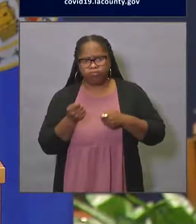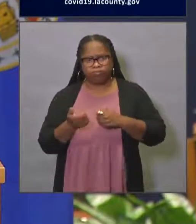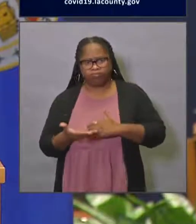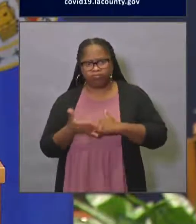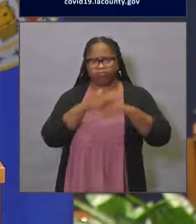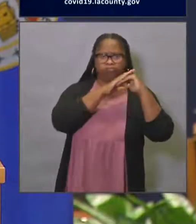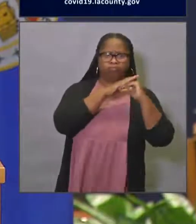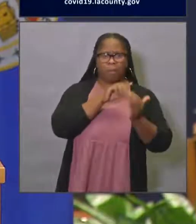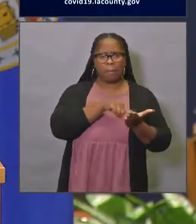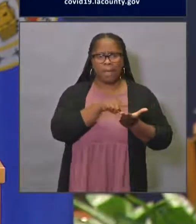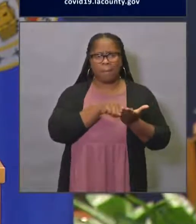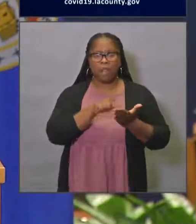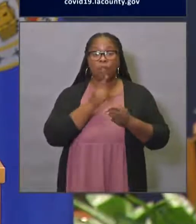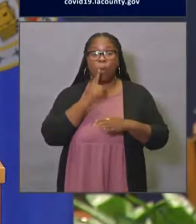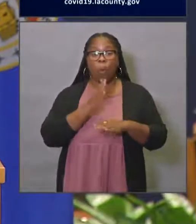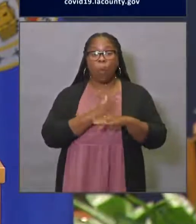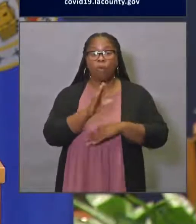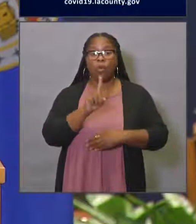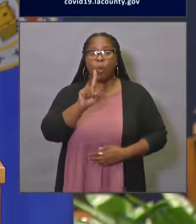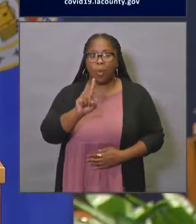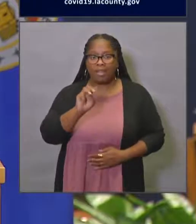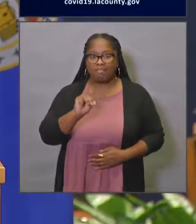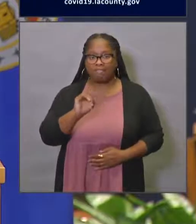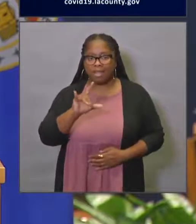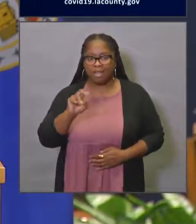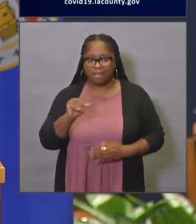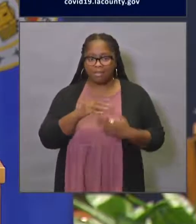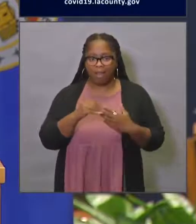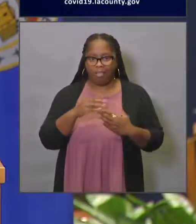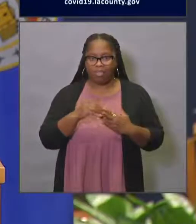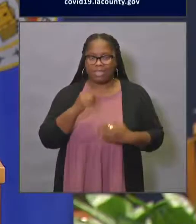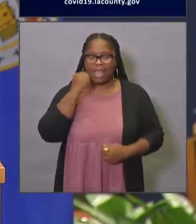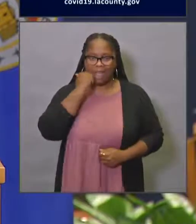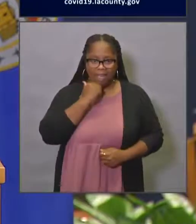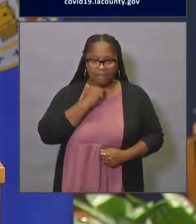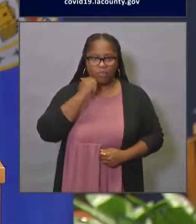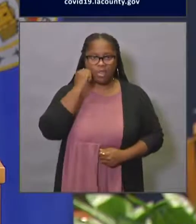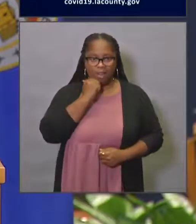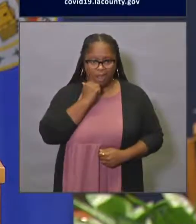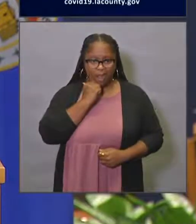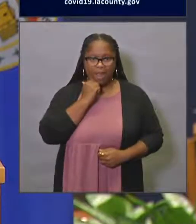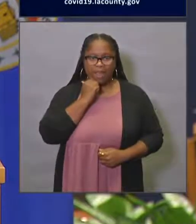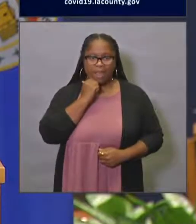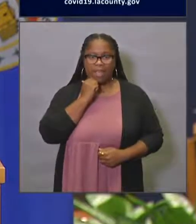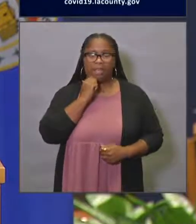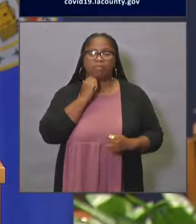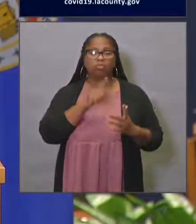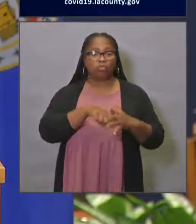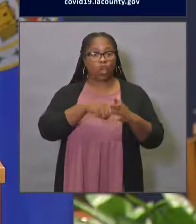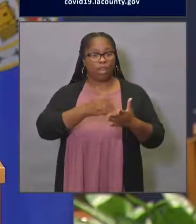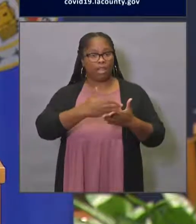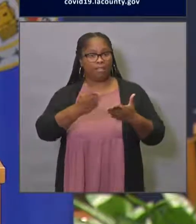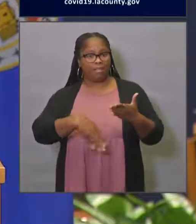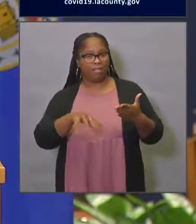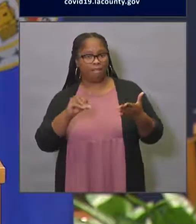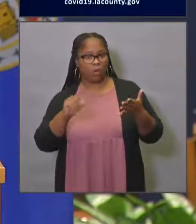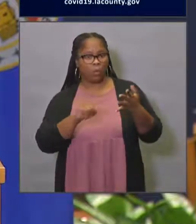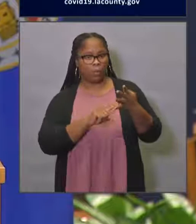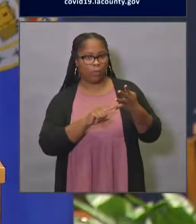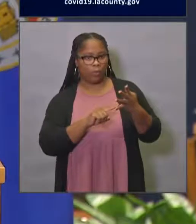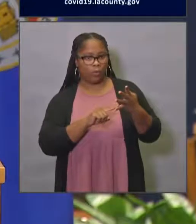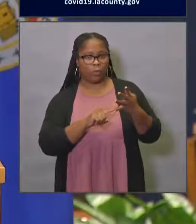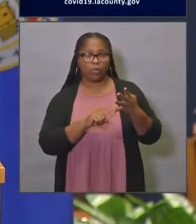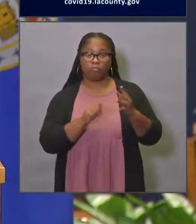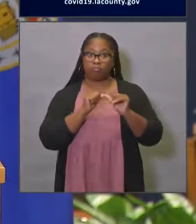to an average of more than $1 million in rent relief each day toward the end of October. I applaud the continued